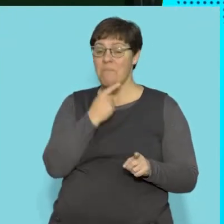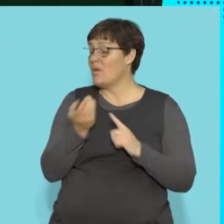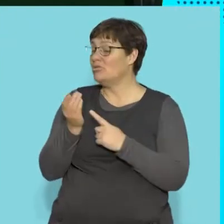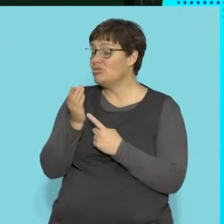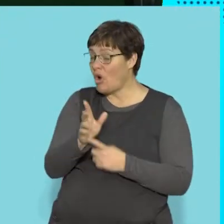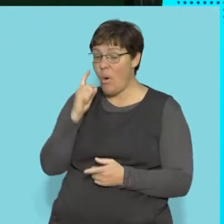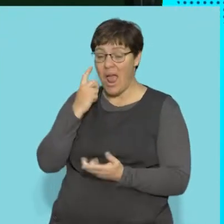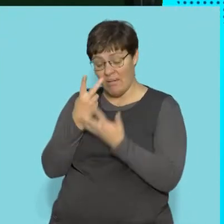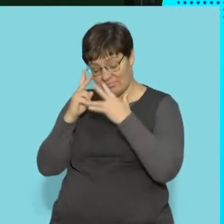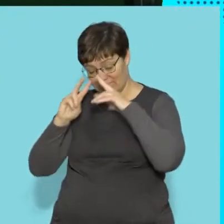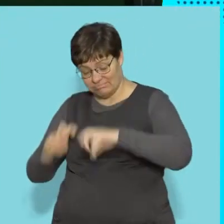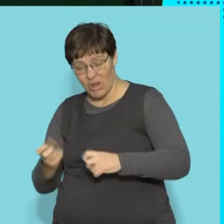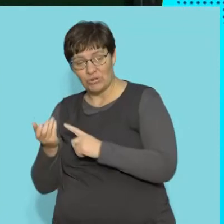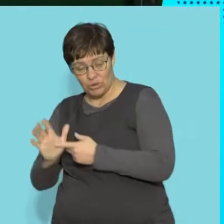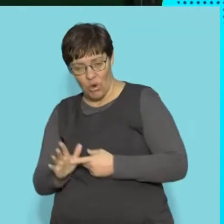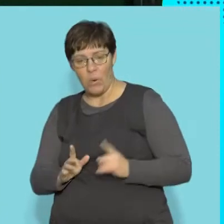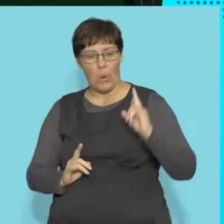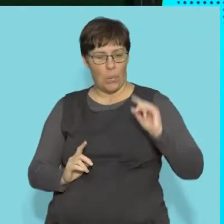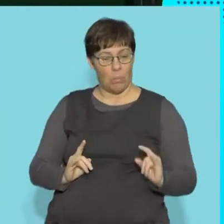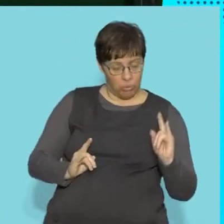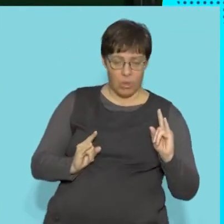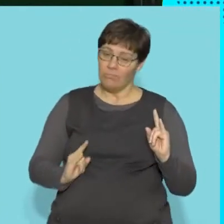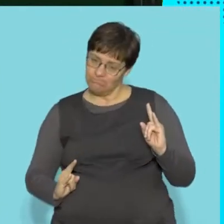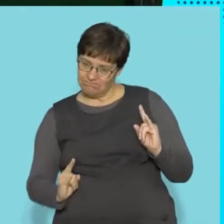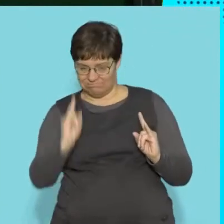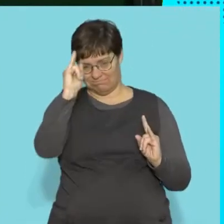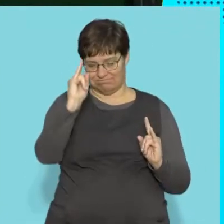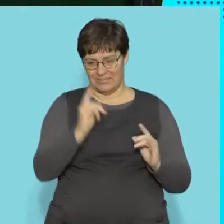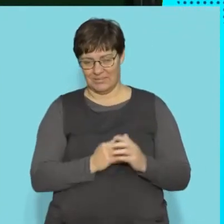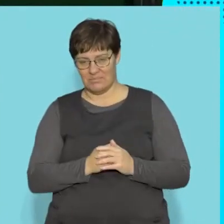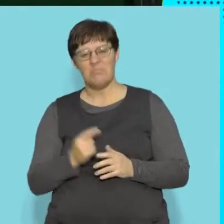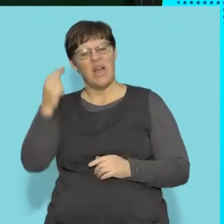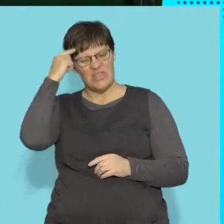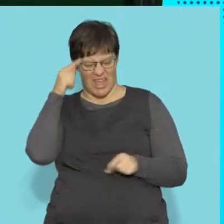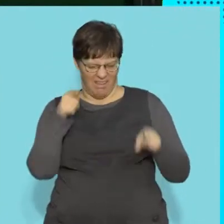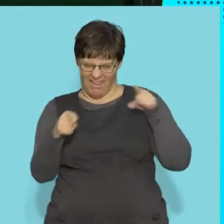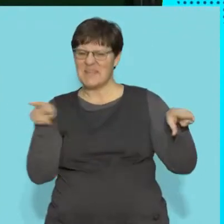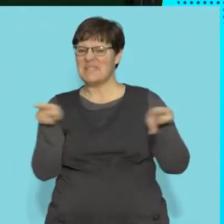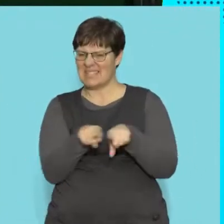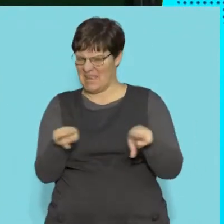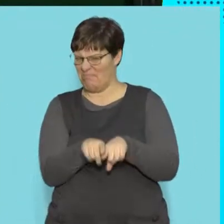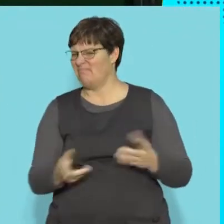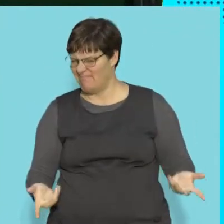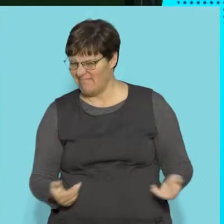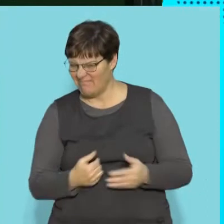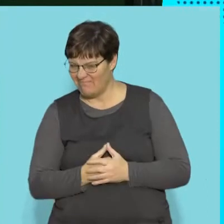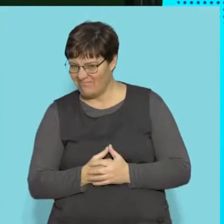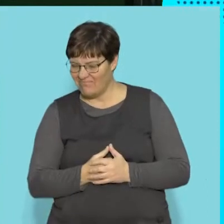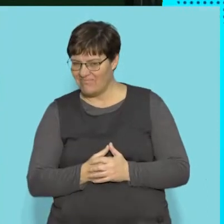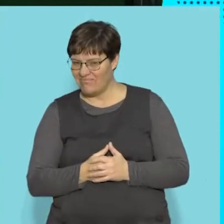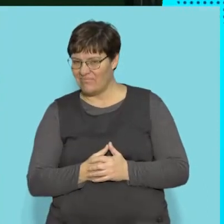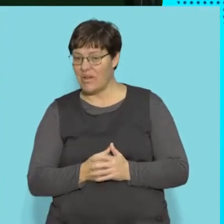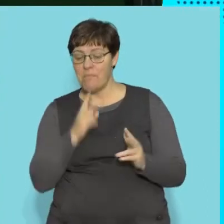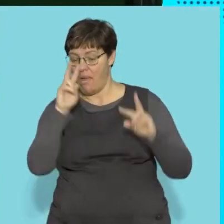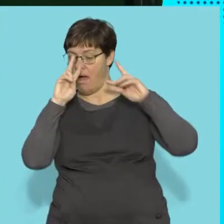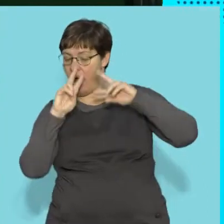is the situation. So you said, I think the seedlings will grow as tall. And